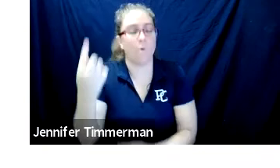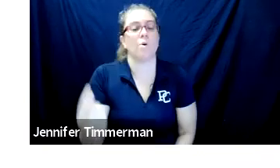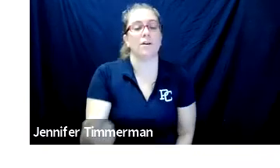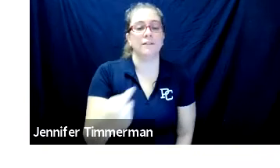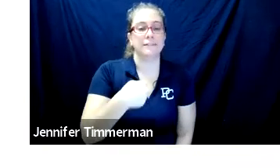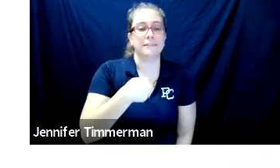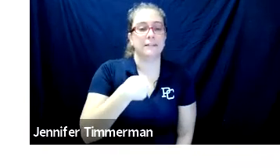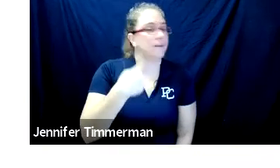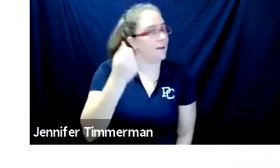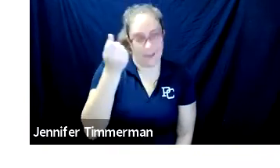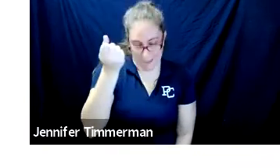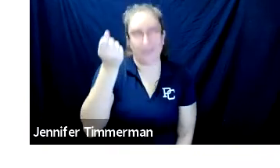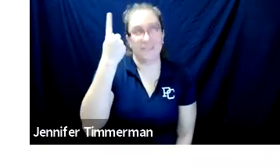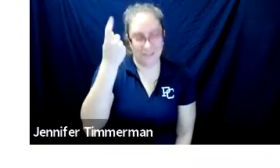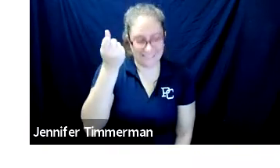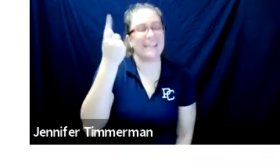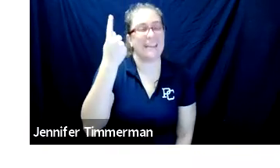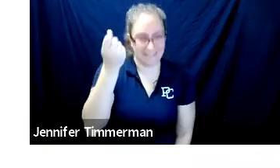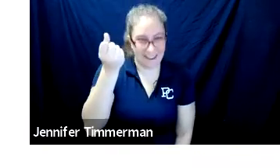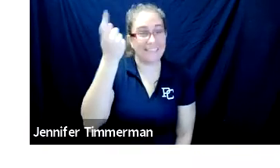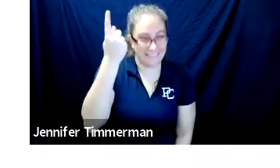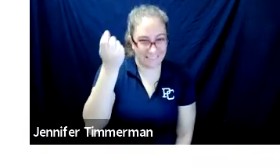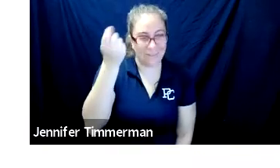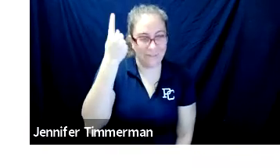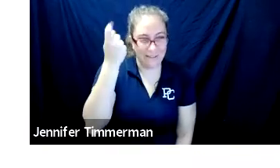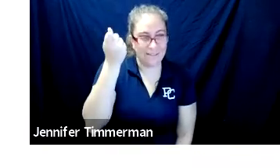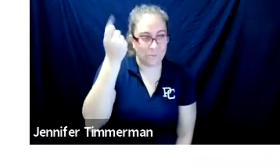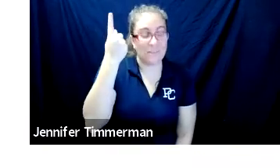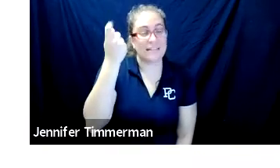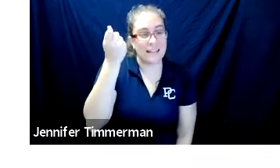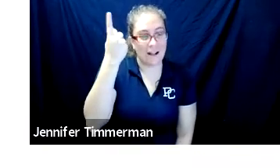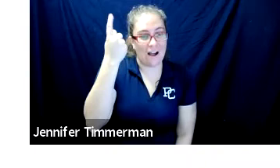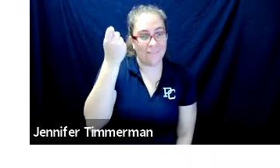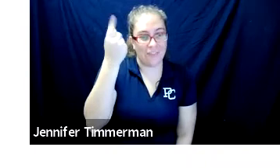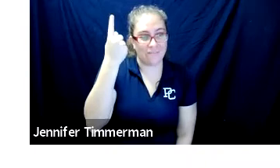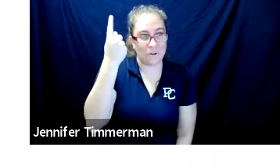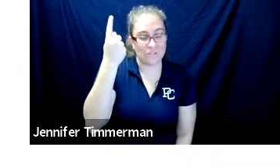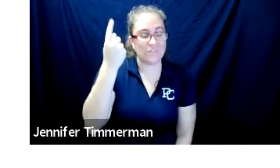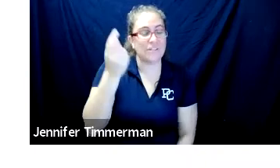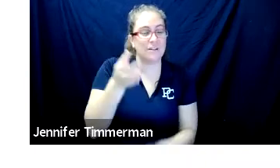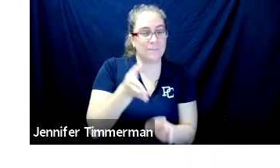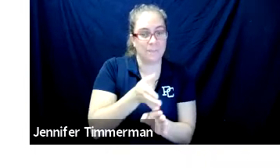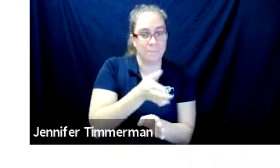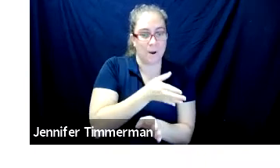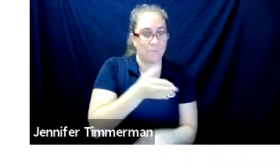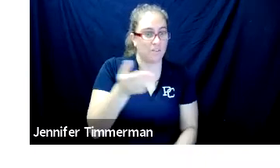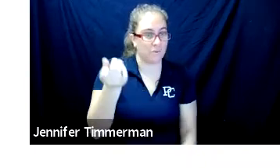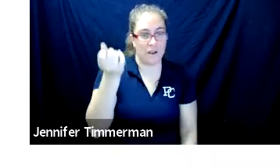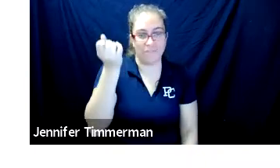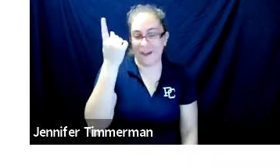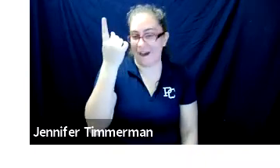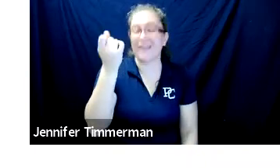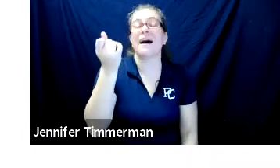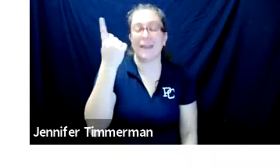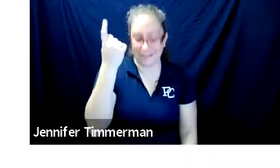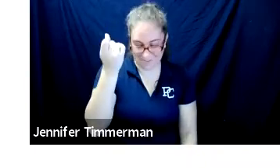entiendo, or I understand, entiendo. So we can take off that first part. We can throw